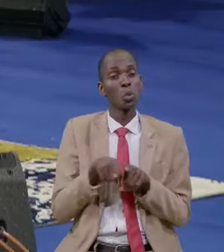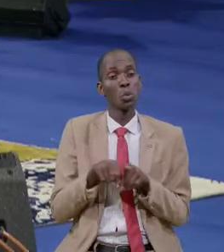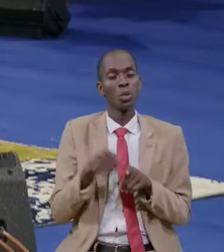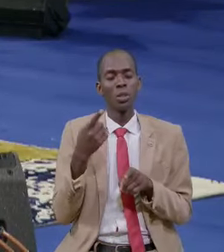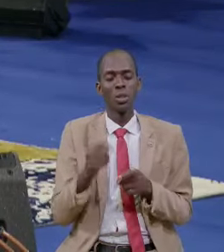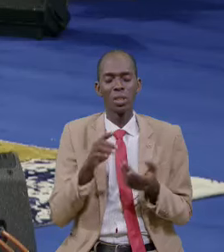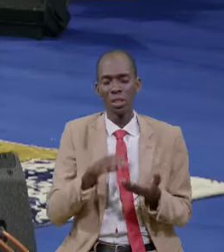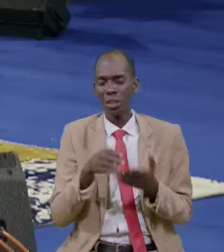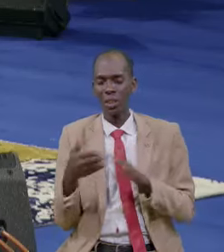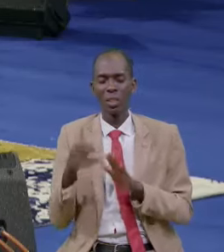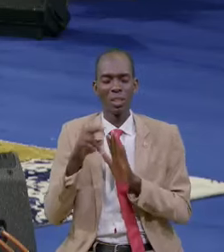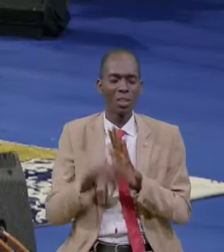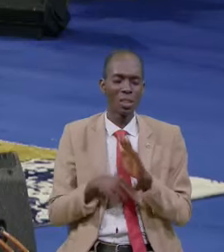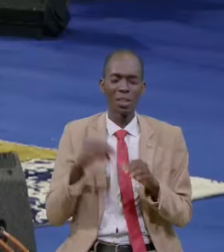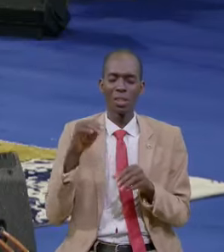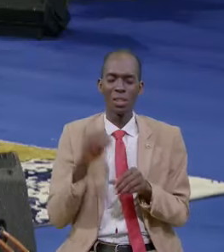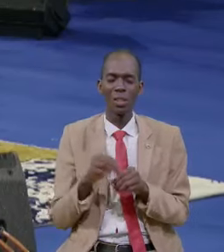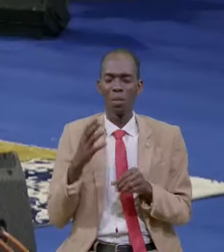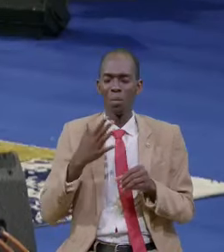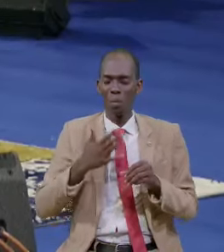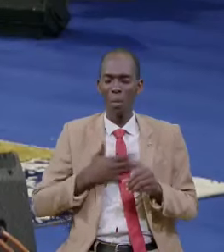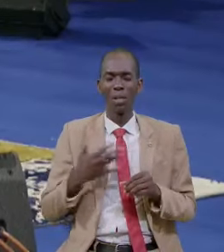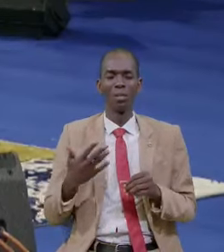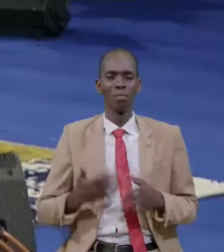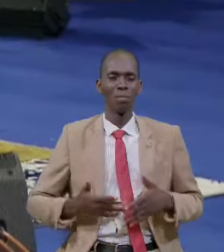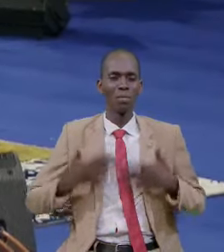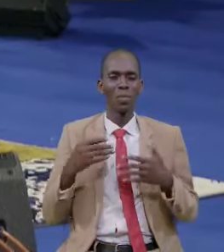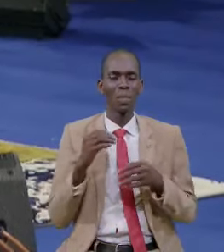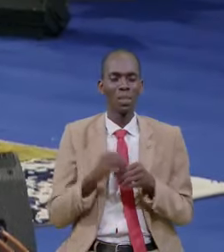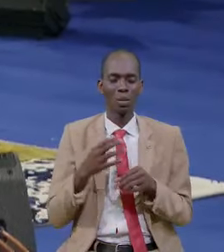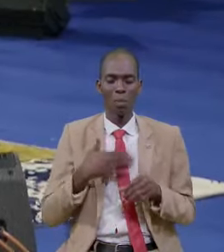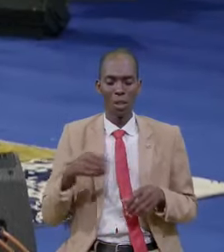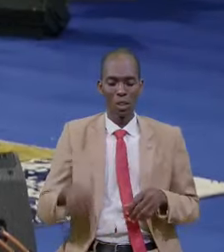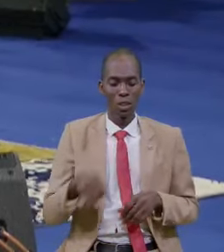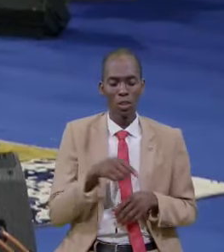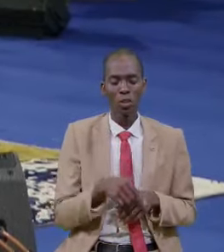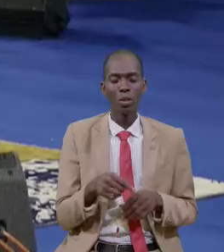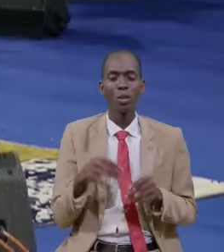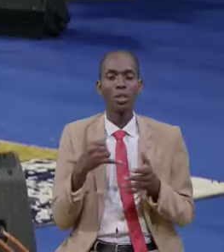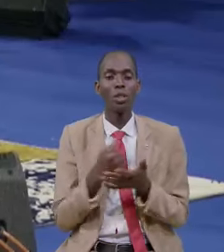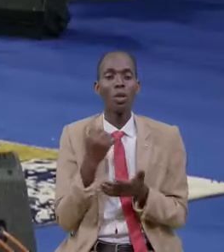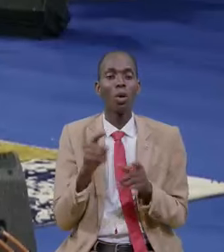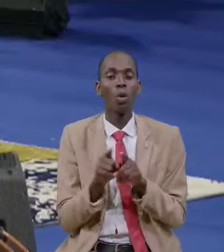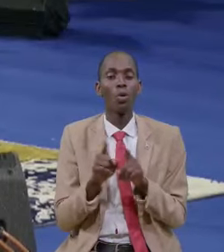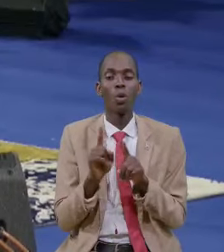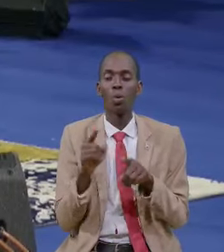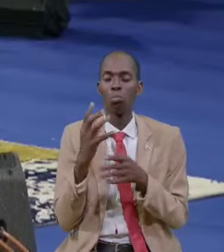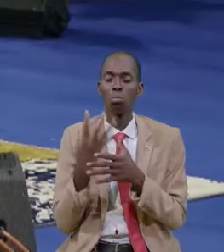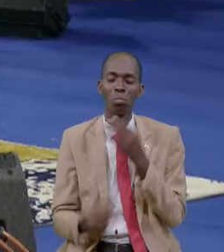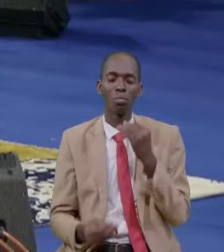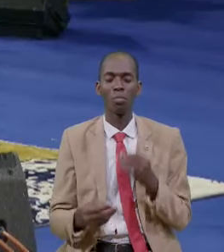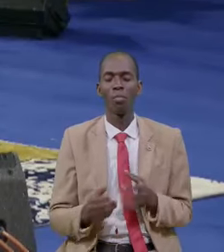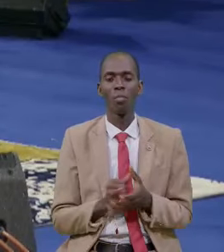limb, the deadness in my joint, in my knee, it also went away. Husband